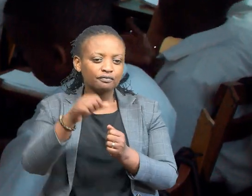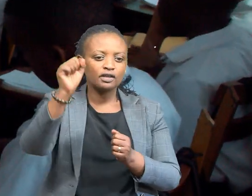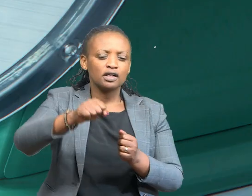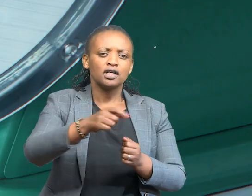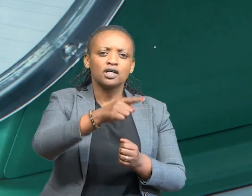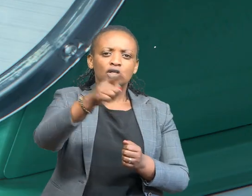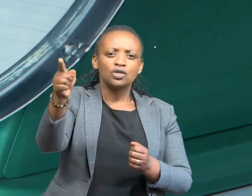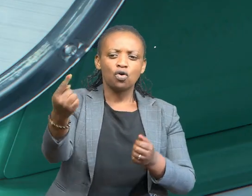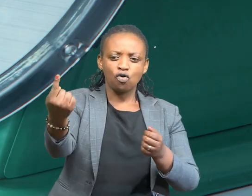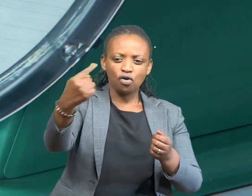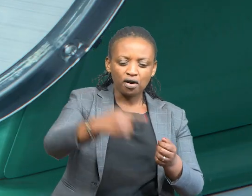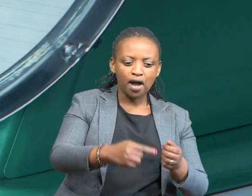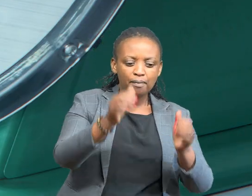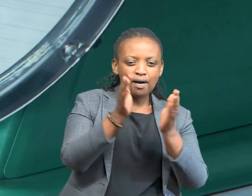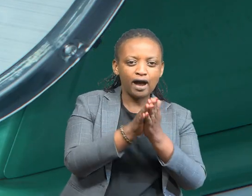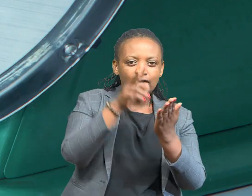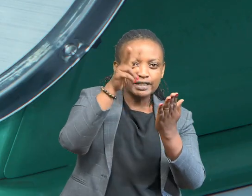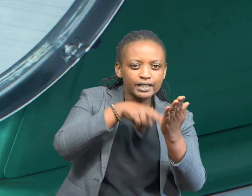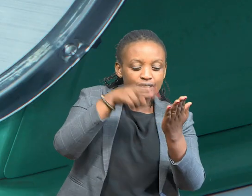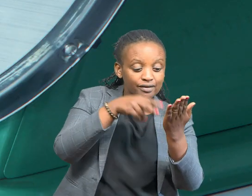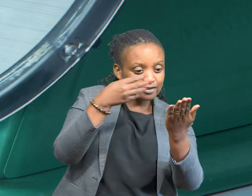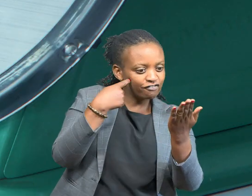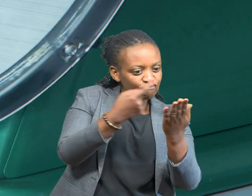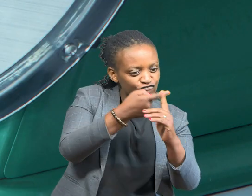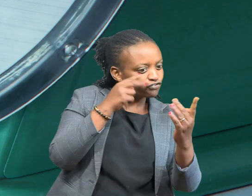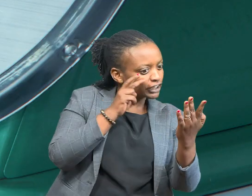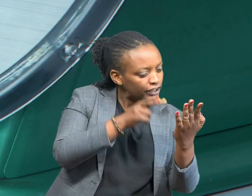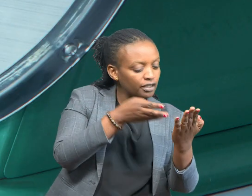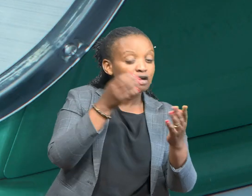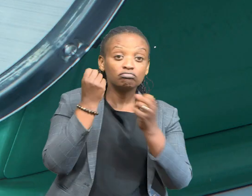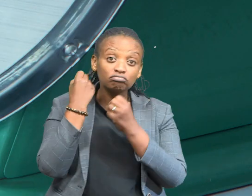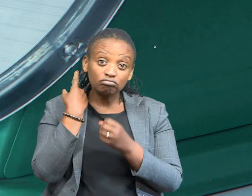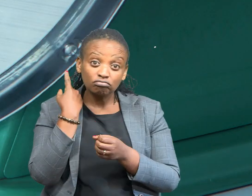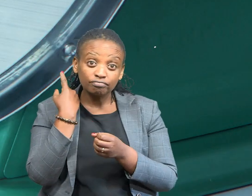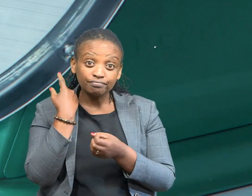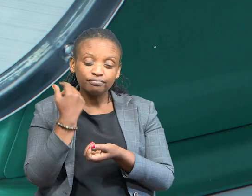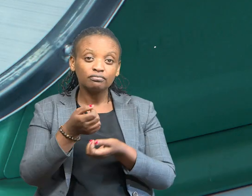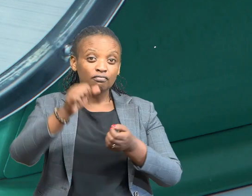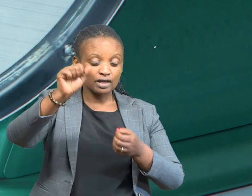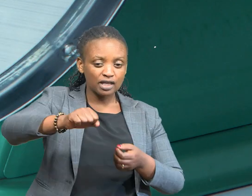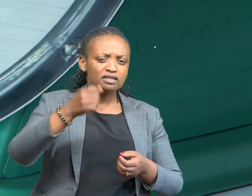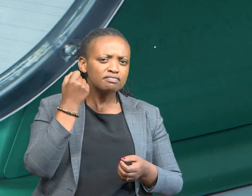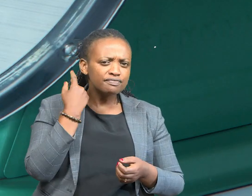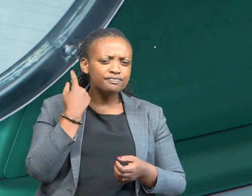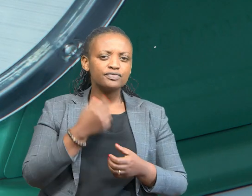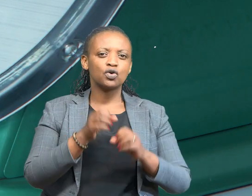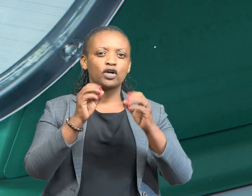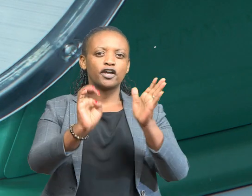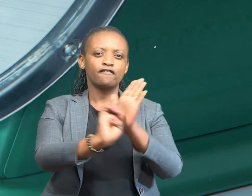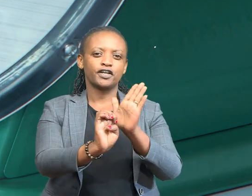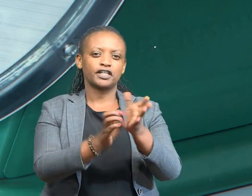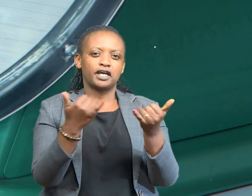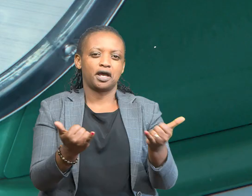together? Yes. You are going to come here and read the reading here. Are we together? Yes. Are we together?